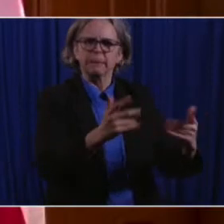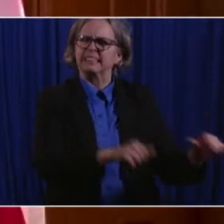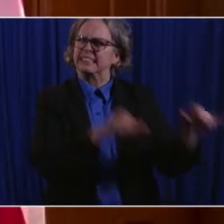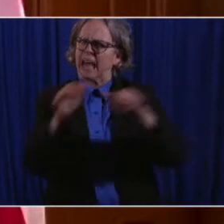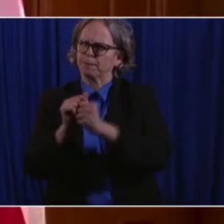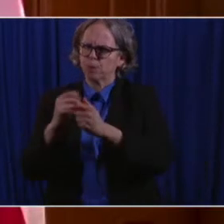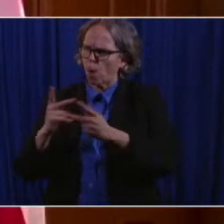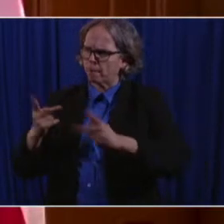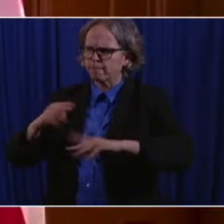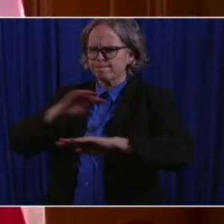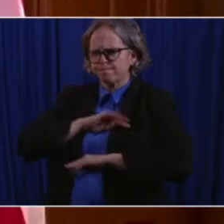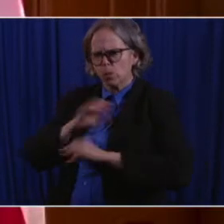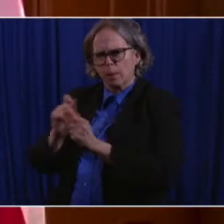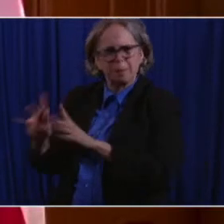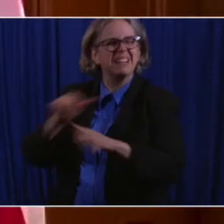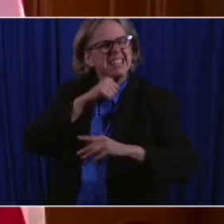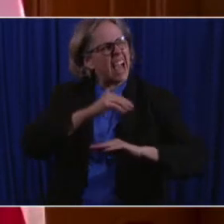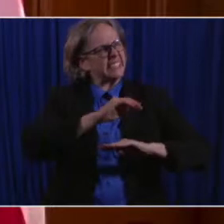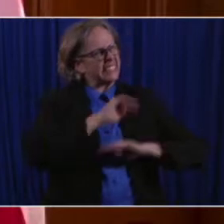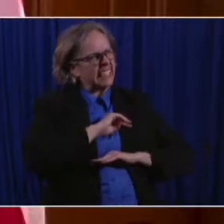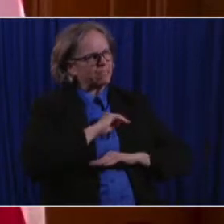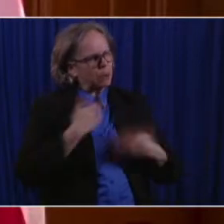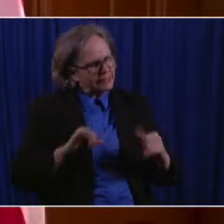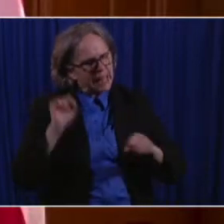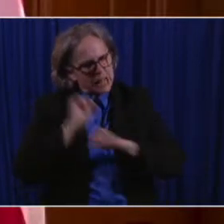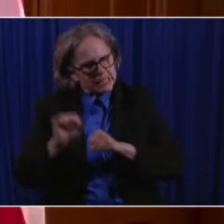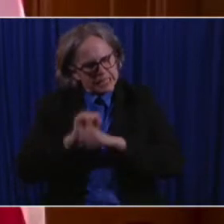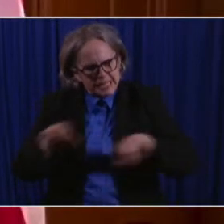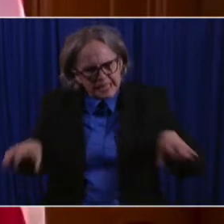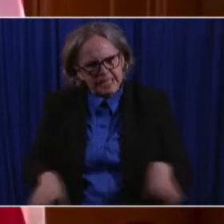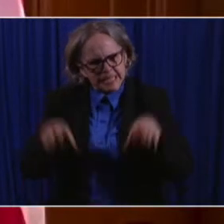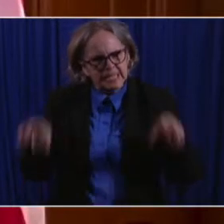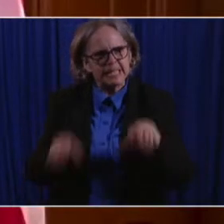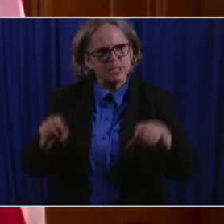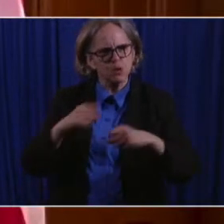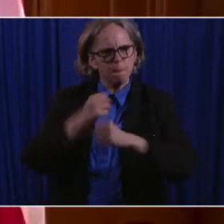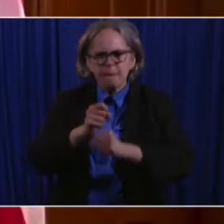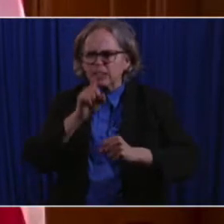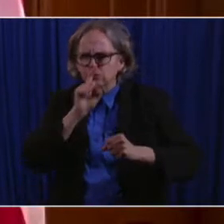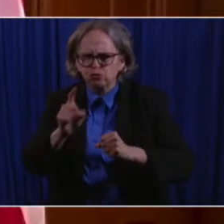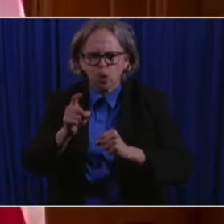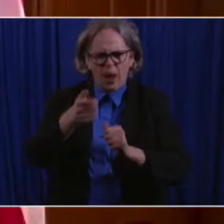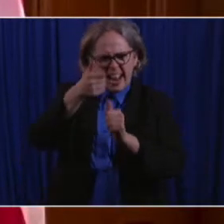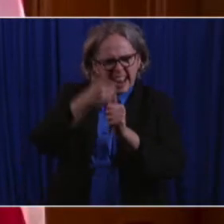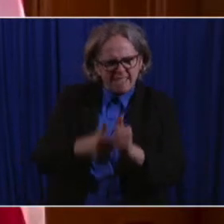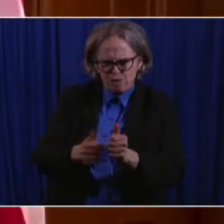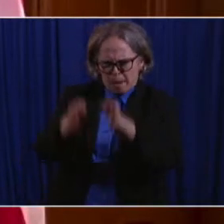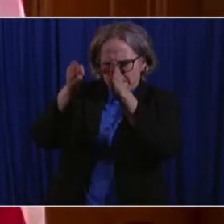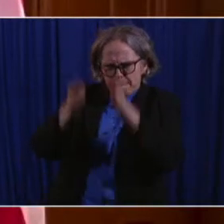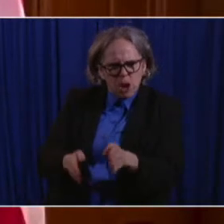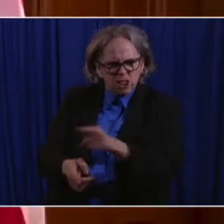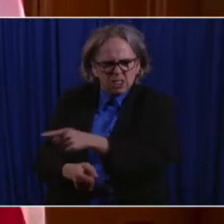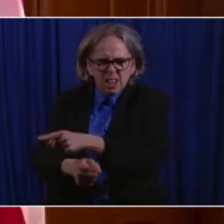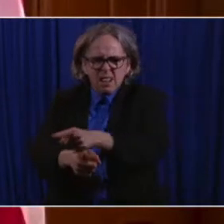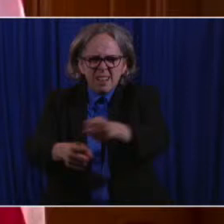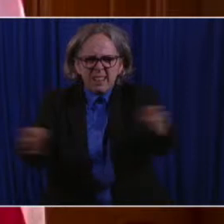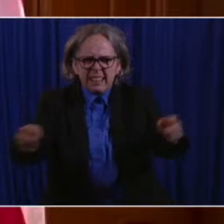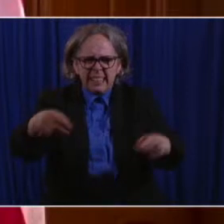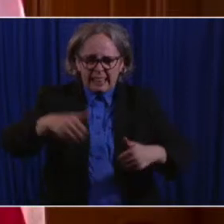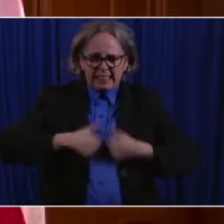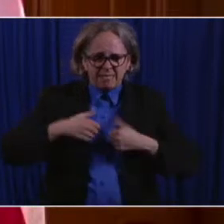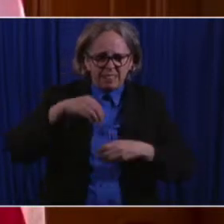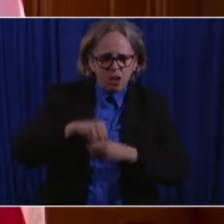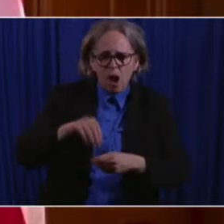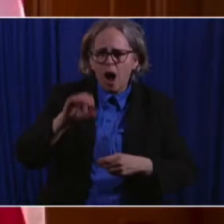can, and I know local communities are doing the same thing to make sure every Ohioan, no matter where they live, no matter what their circumstance,